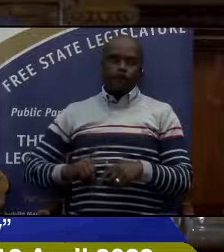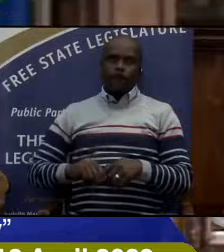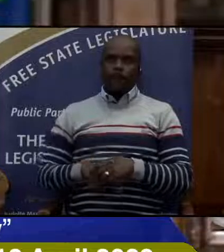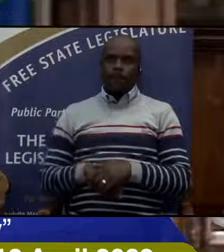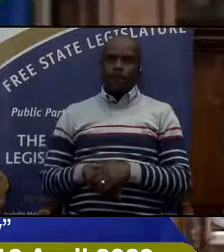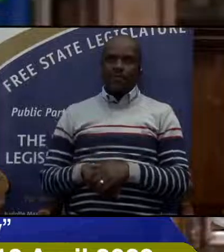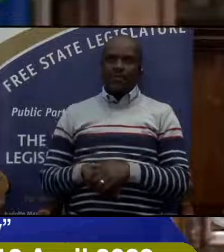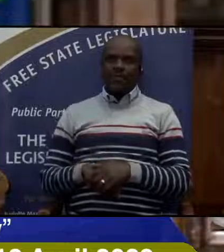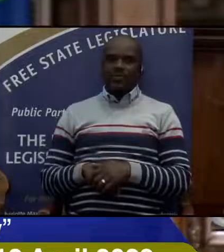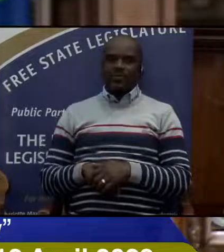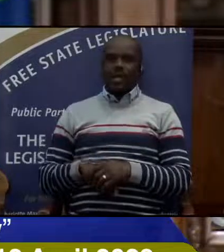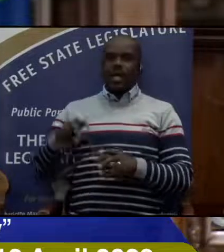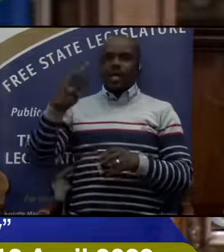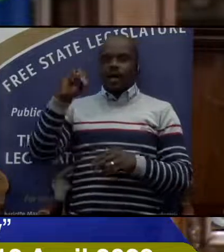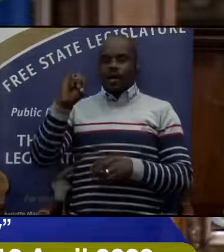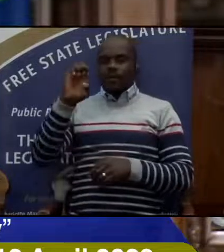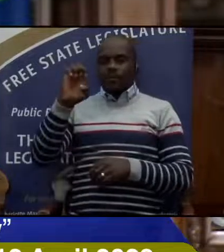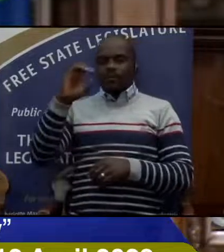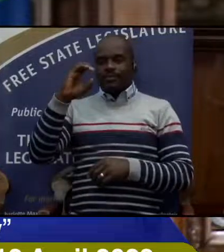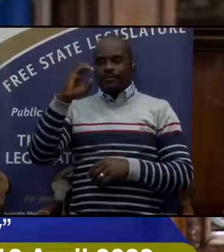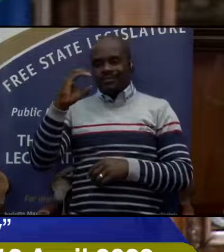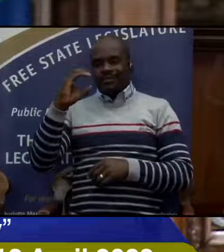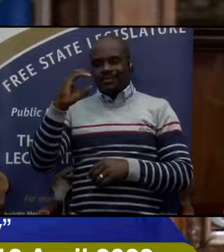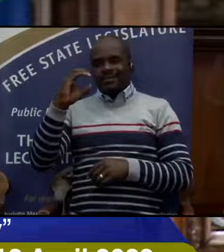MECs, members of legislature,